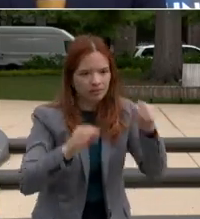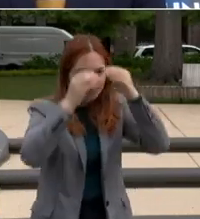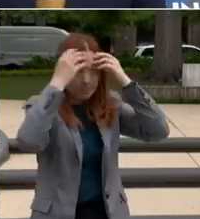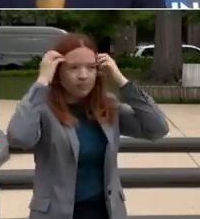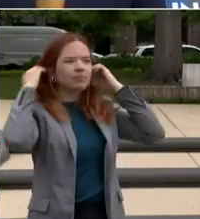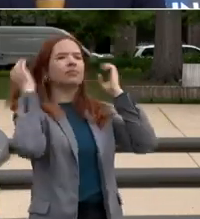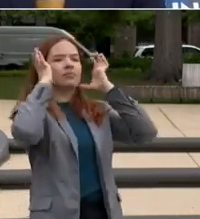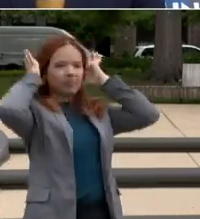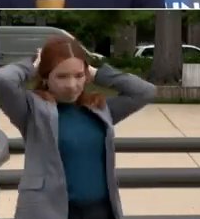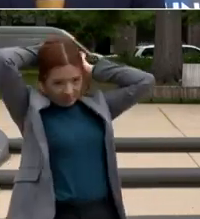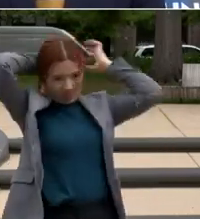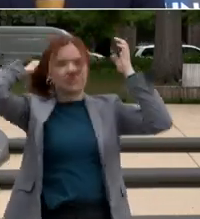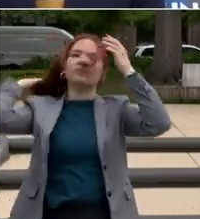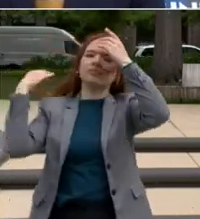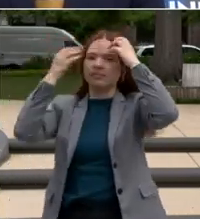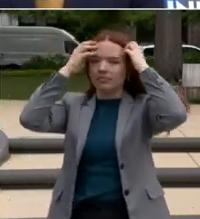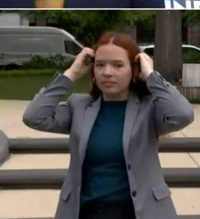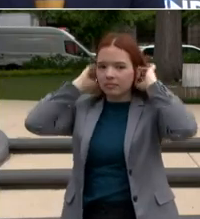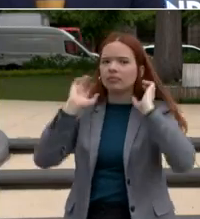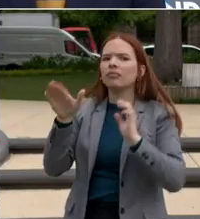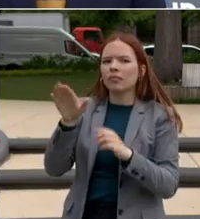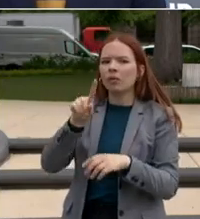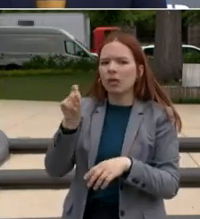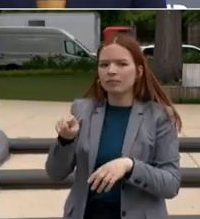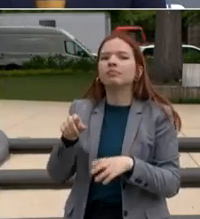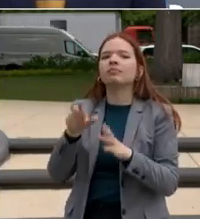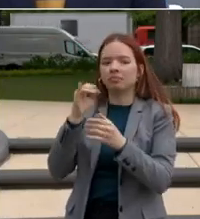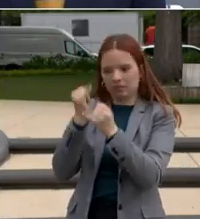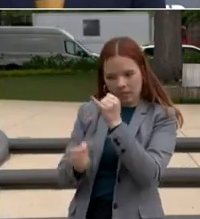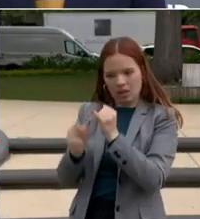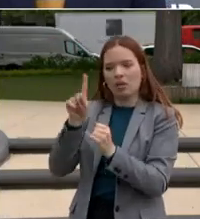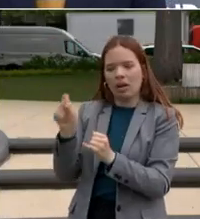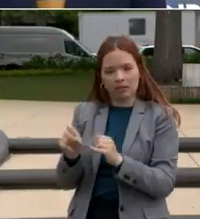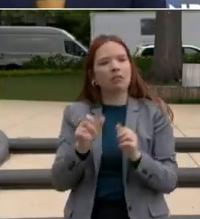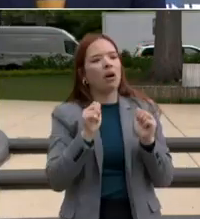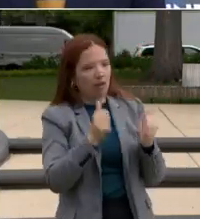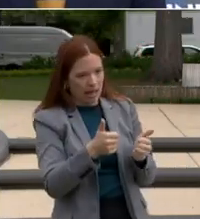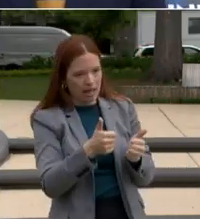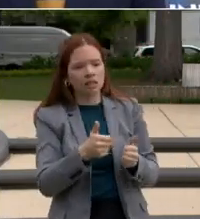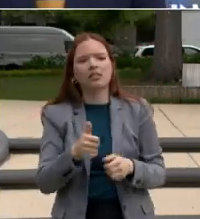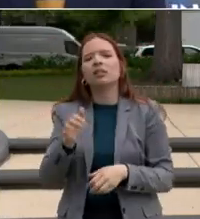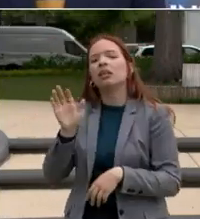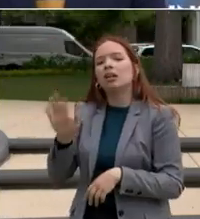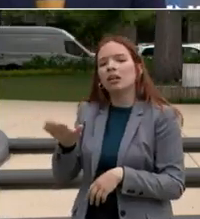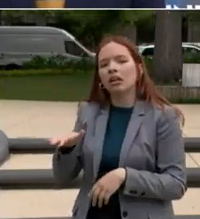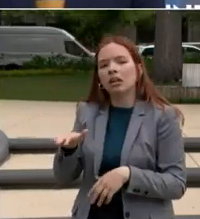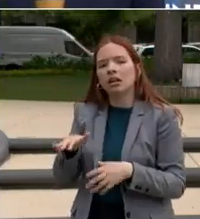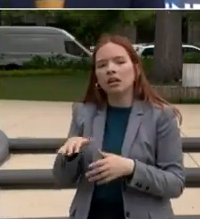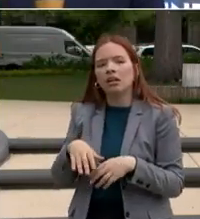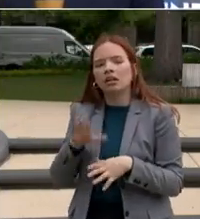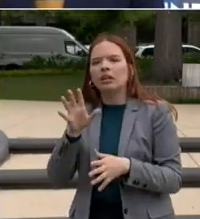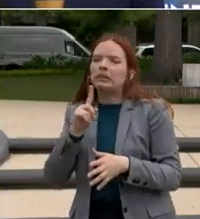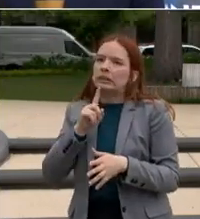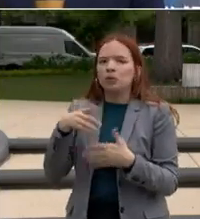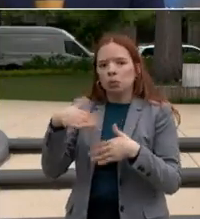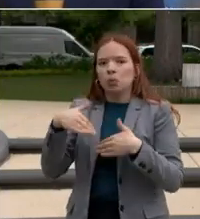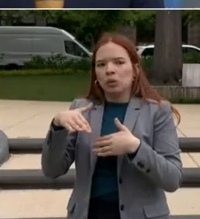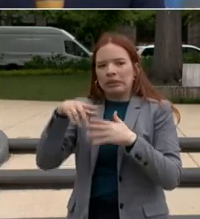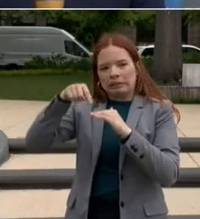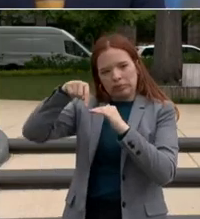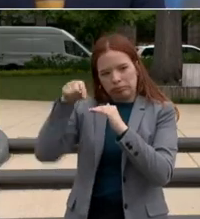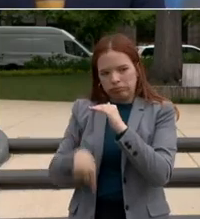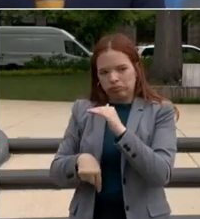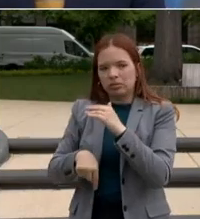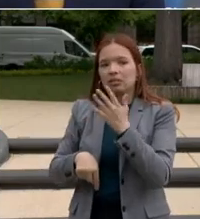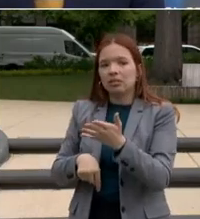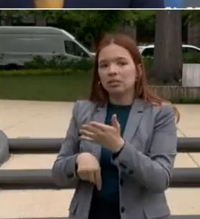This is actually back to the K Street Transit Way. Okay. And this is kind of just getting in the weeds. It could be for you or for the director. Okay, but you got it. if the funding were to be restored, how